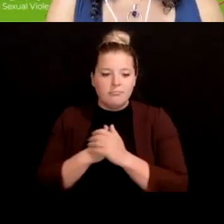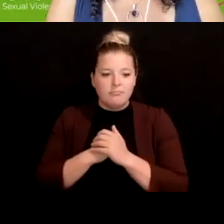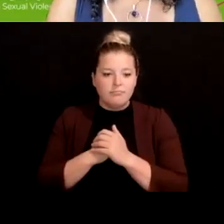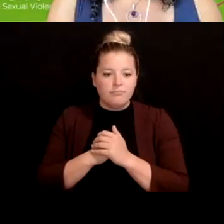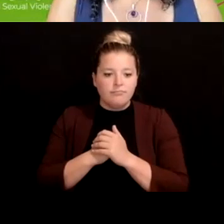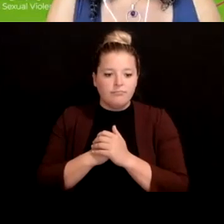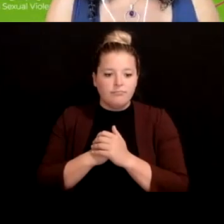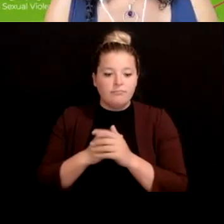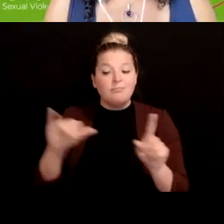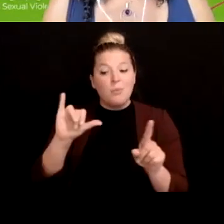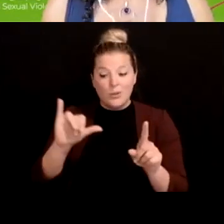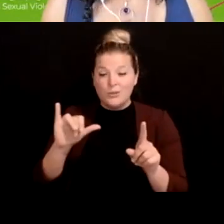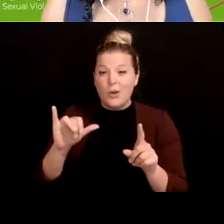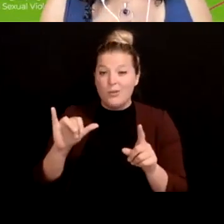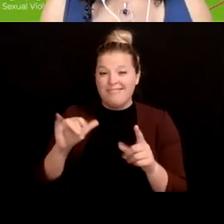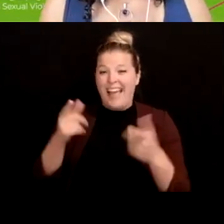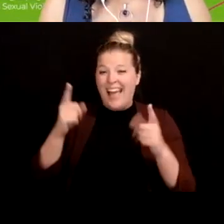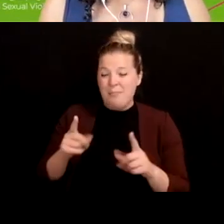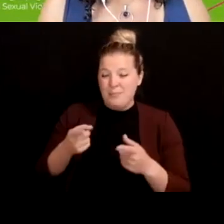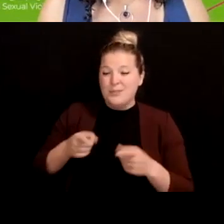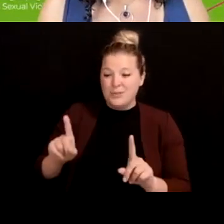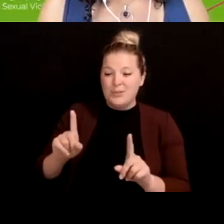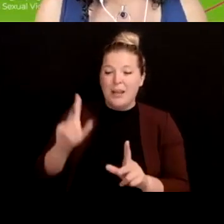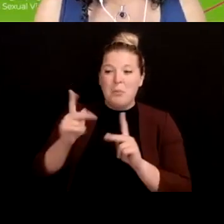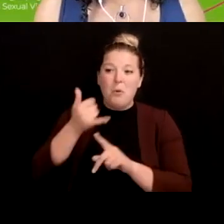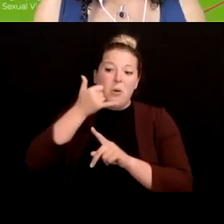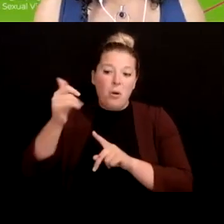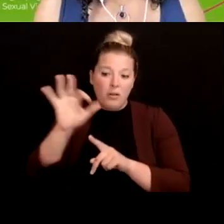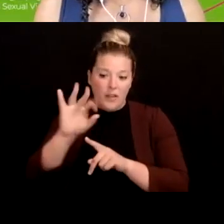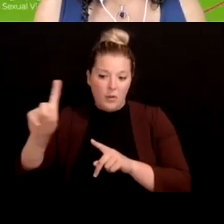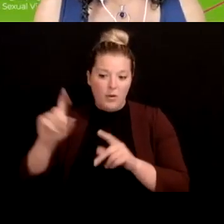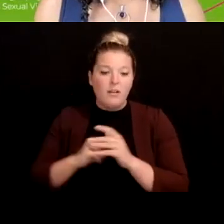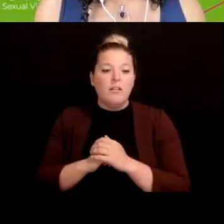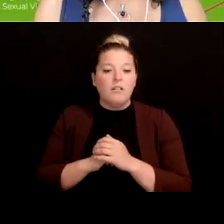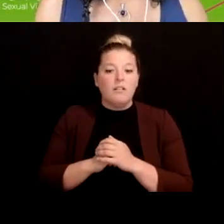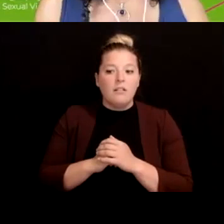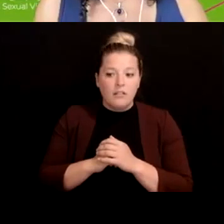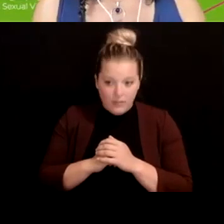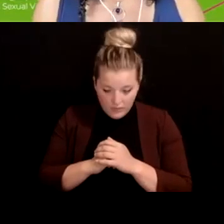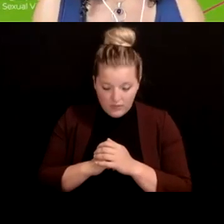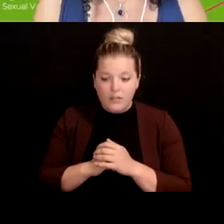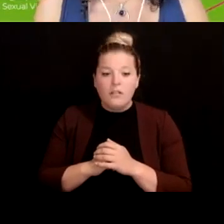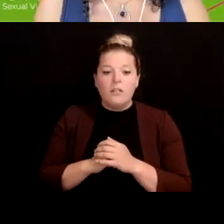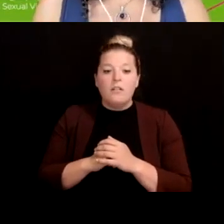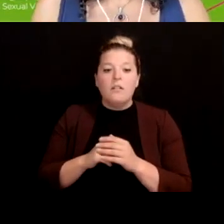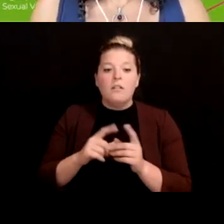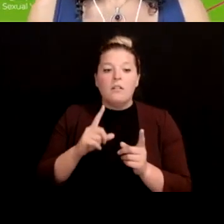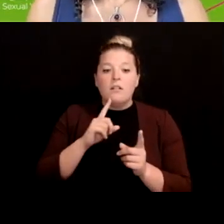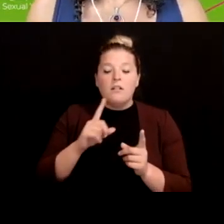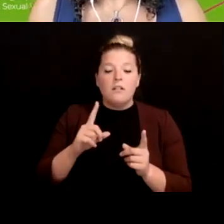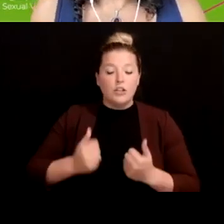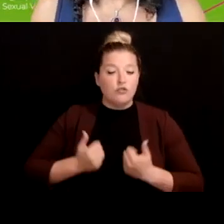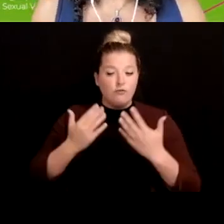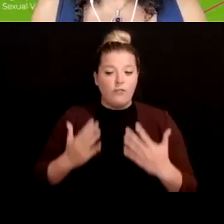including during calls for help. And so one of the primary targets of sexual violence by law enforcement are survivors,